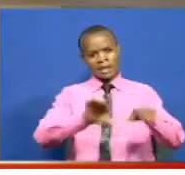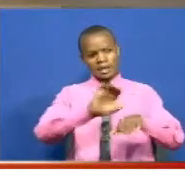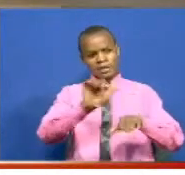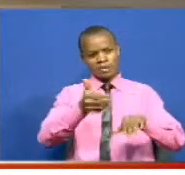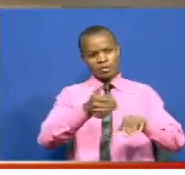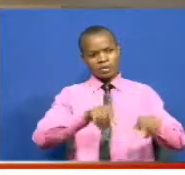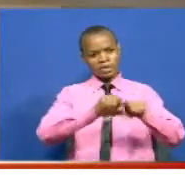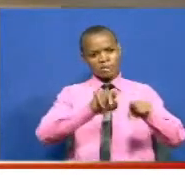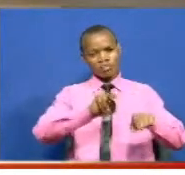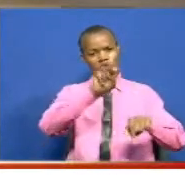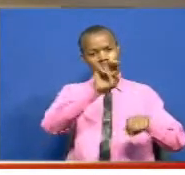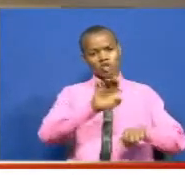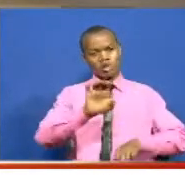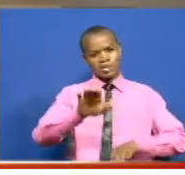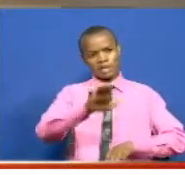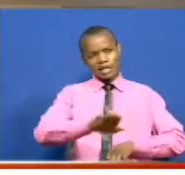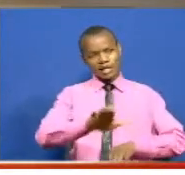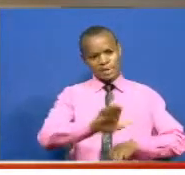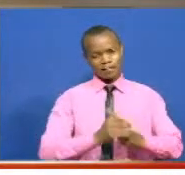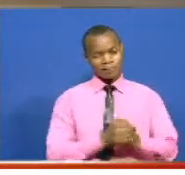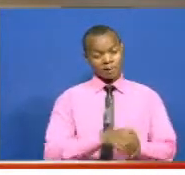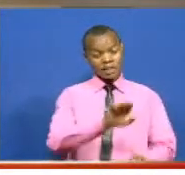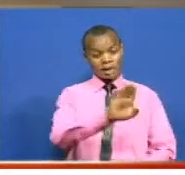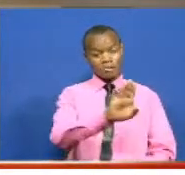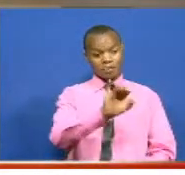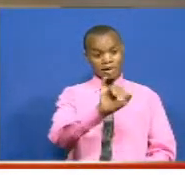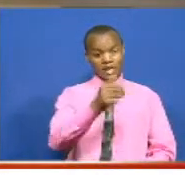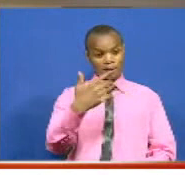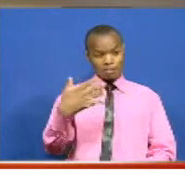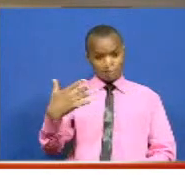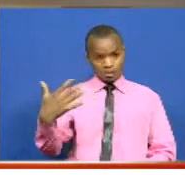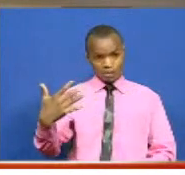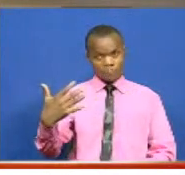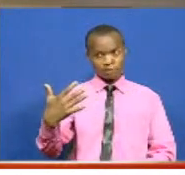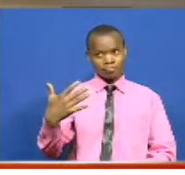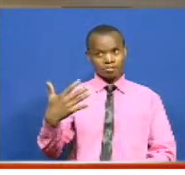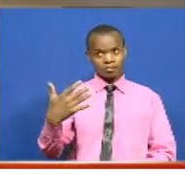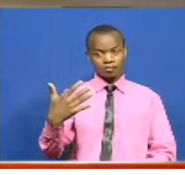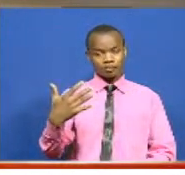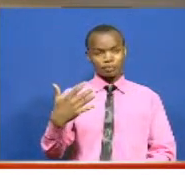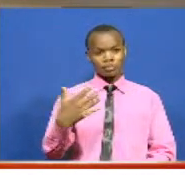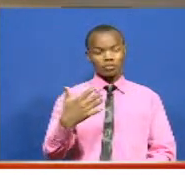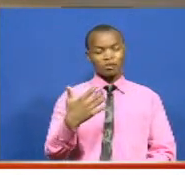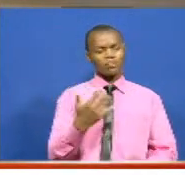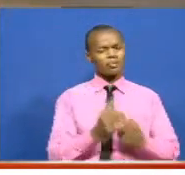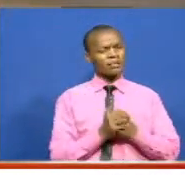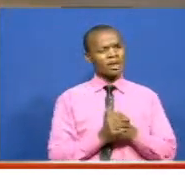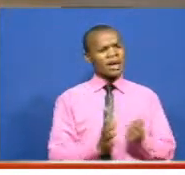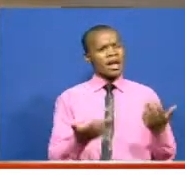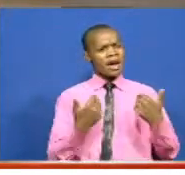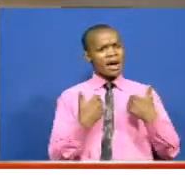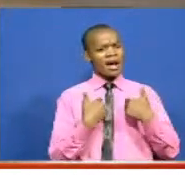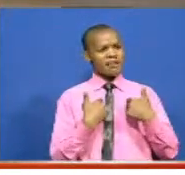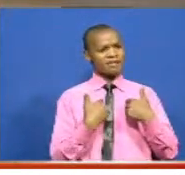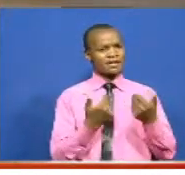even the Northeastern region? If you look at the BBI document, aside from the grievances you've raised, is there anything